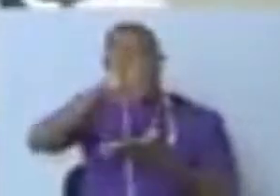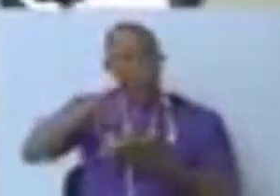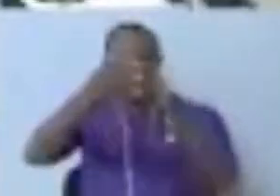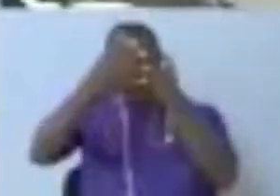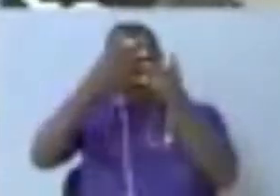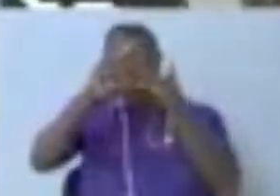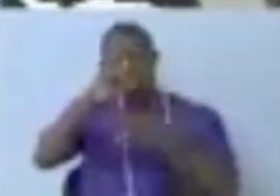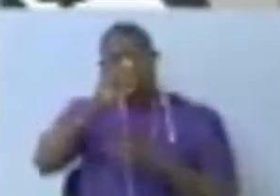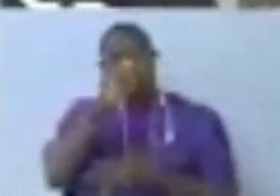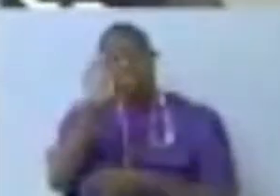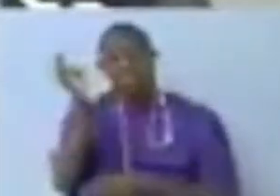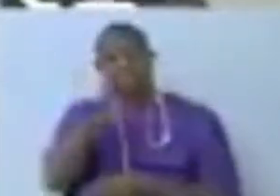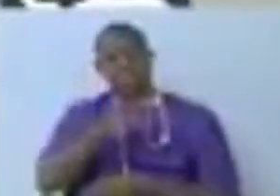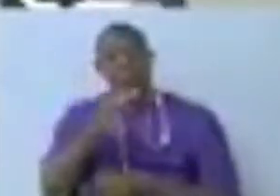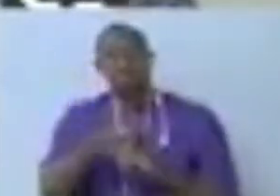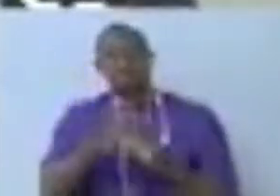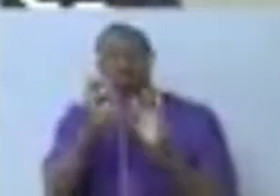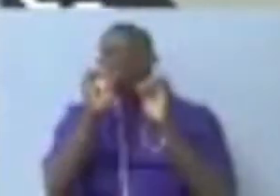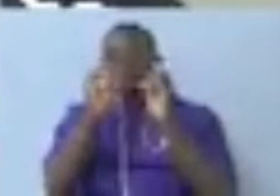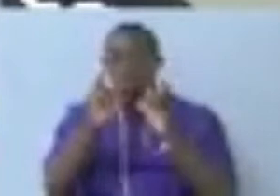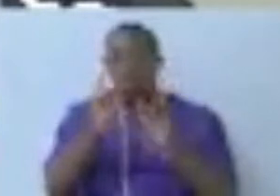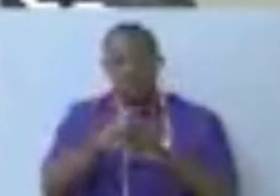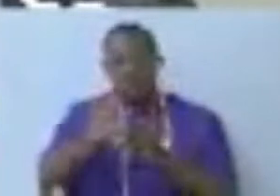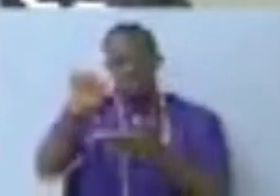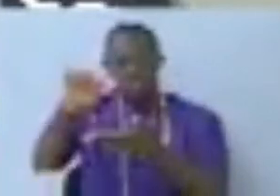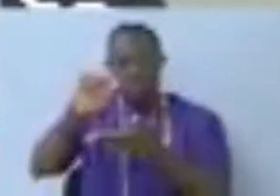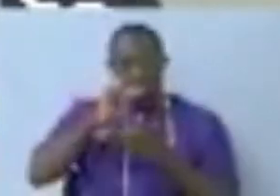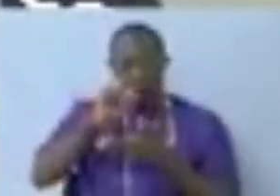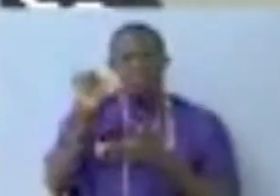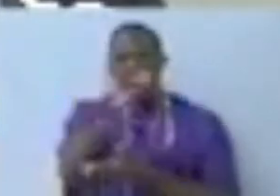right. Let me get another one.